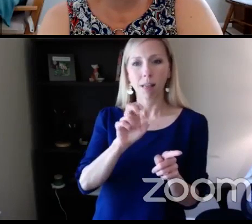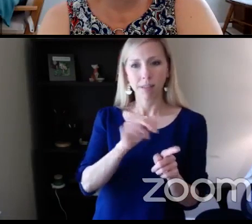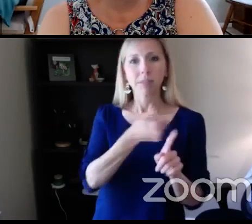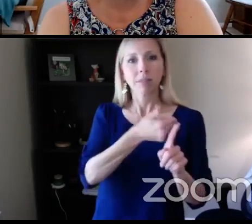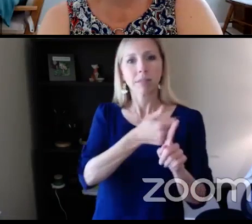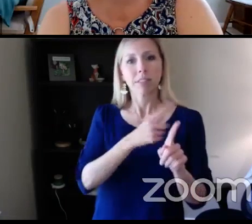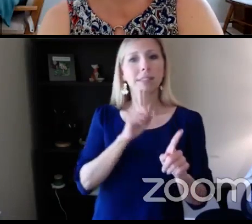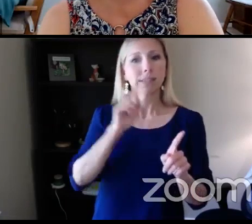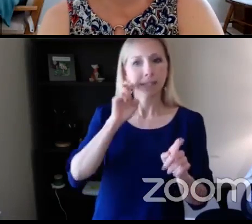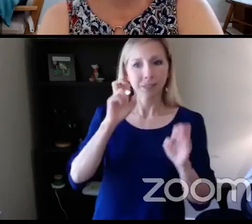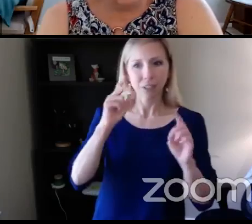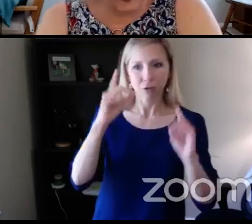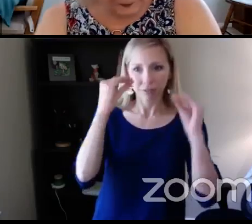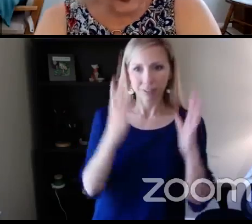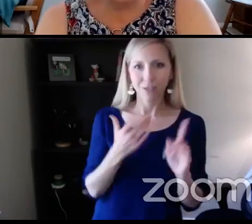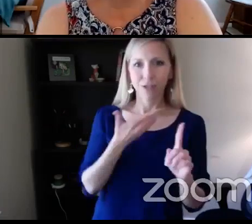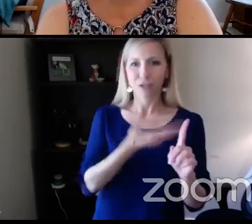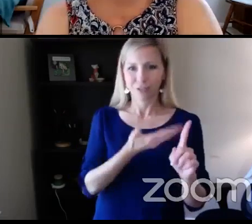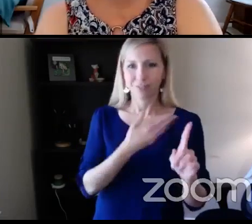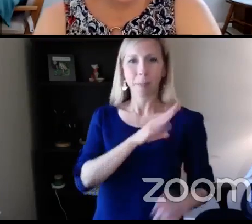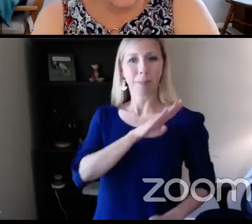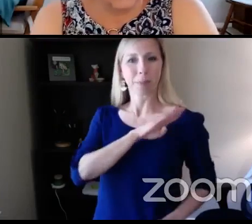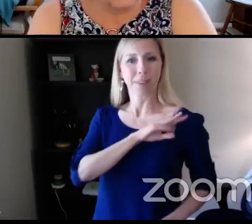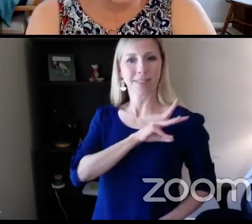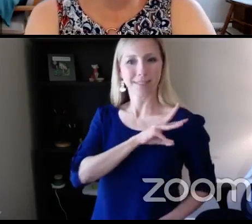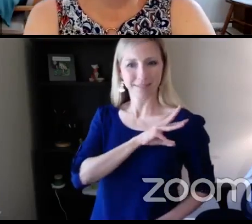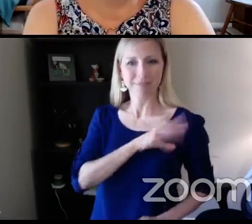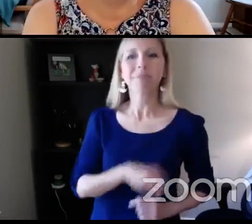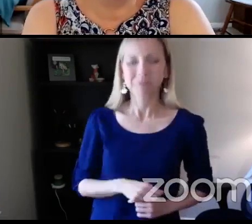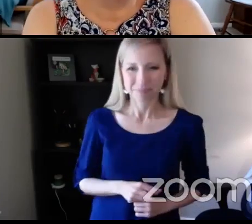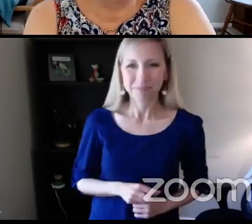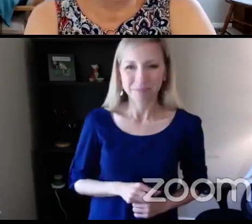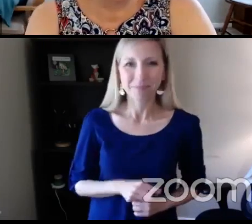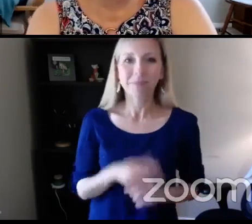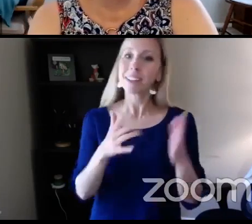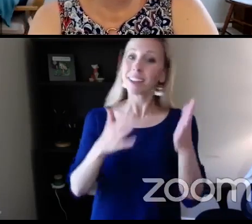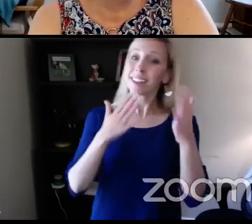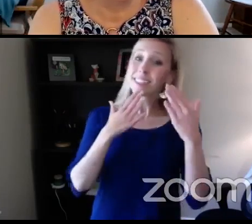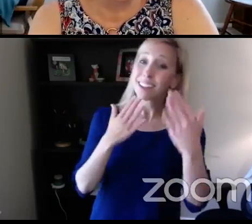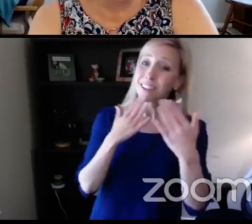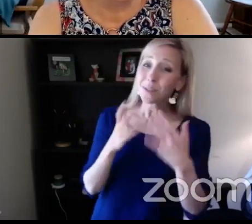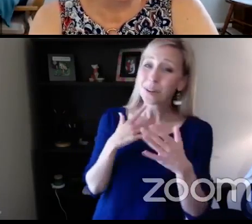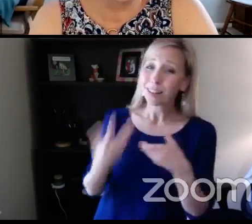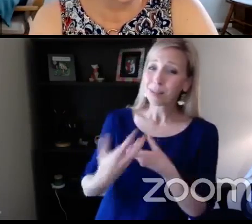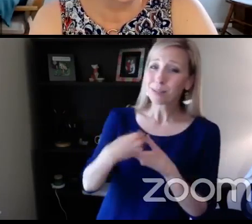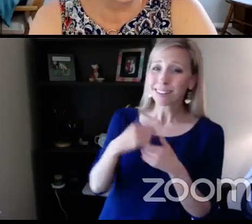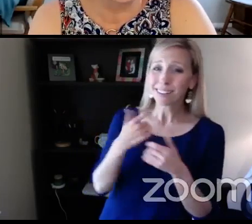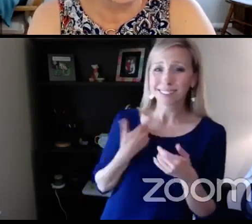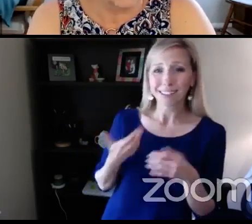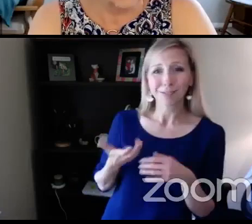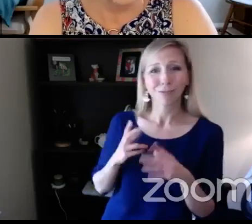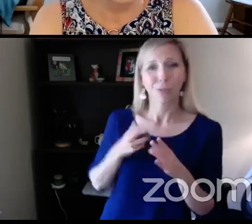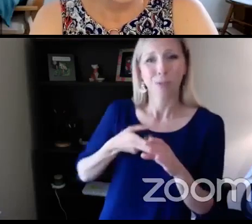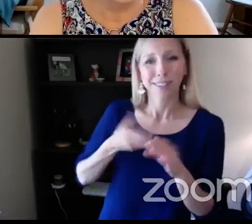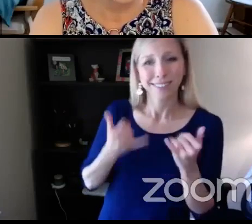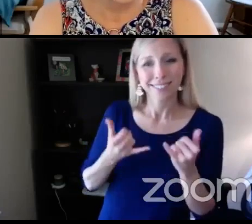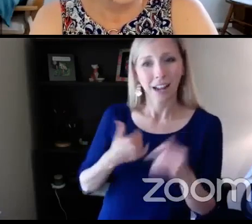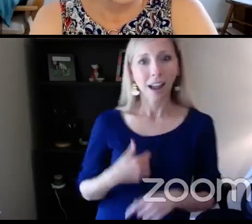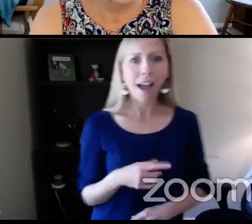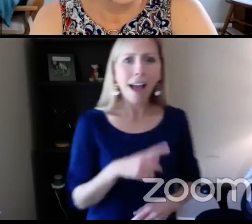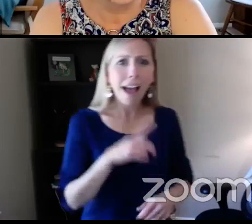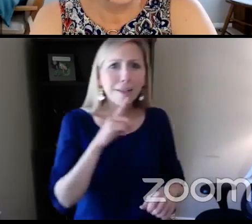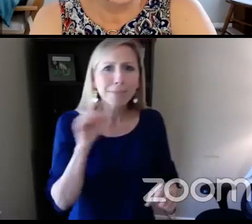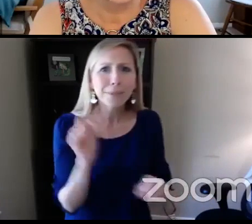hearing. Hi. Thanks, Brenda. Thanks for letting us come on today. Absolutely.